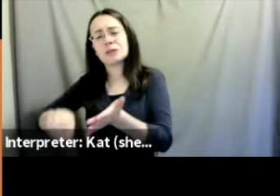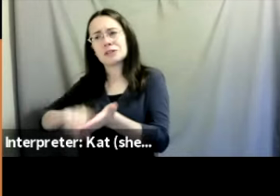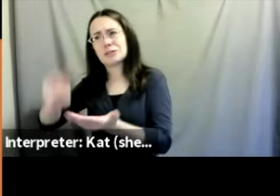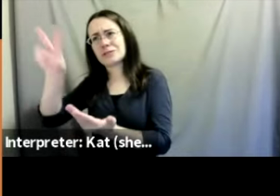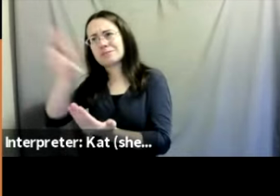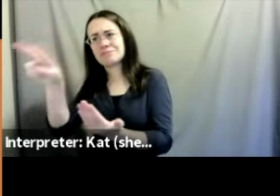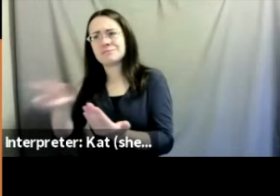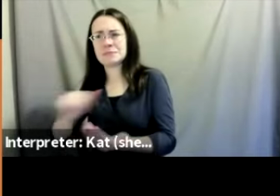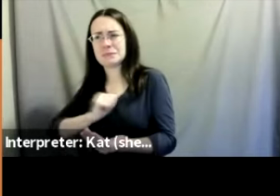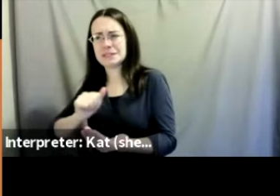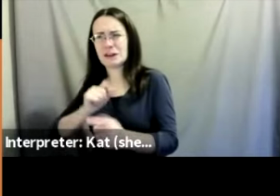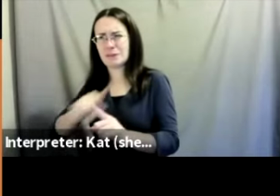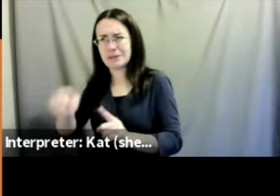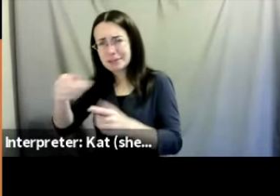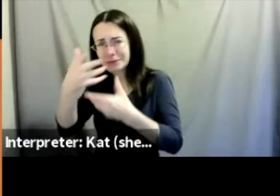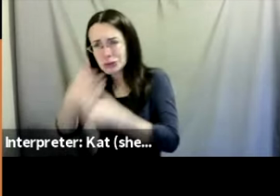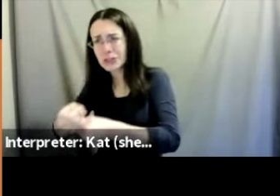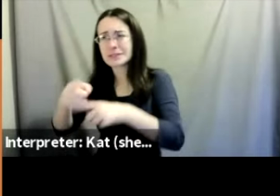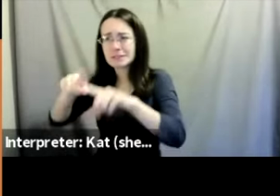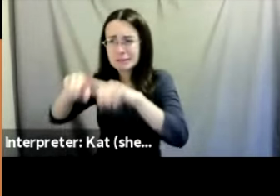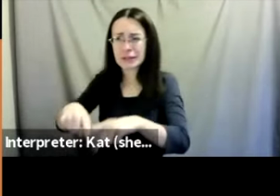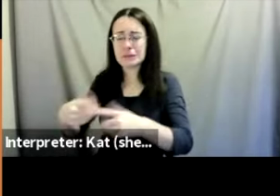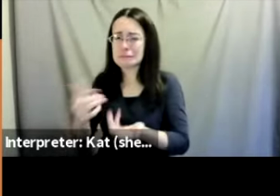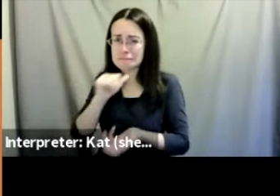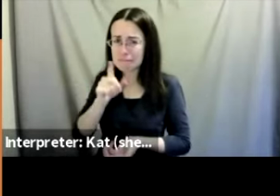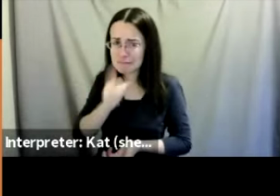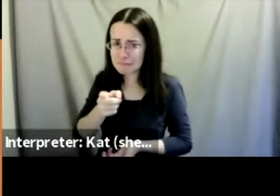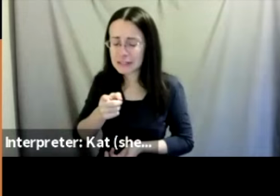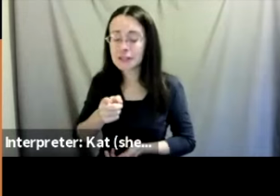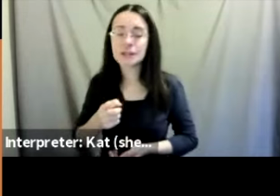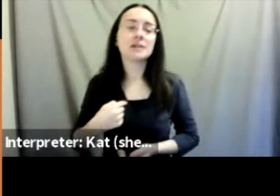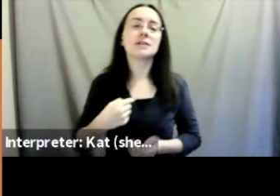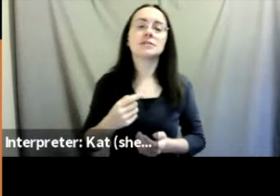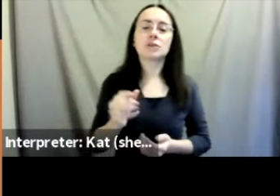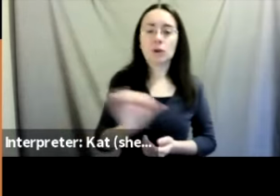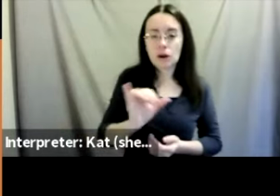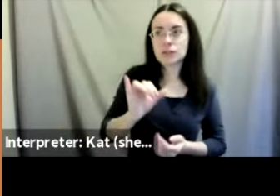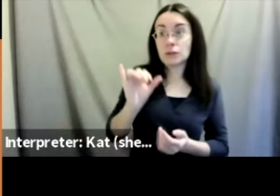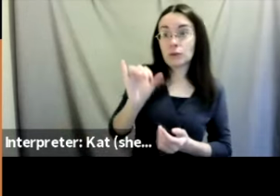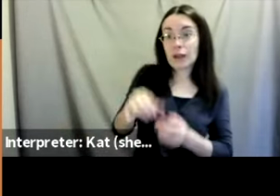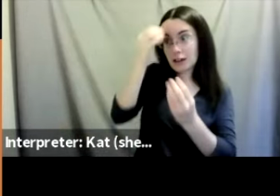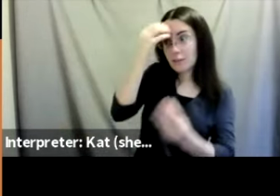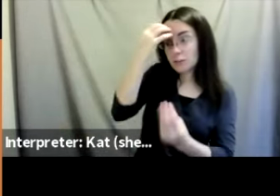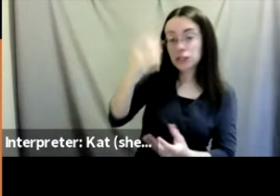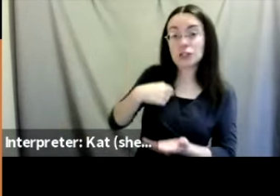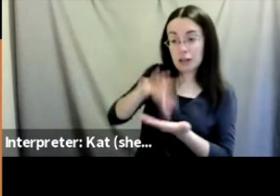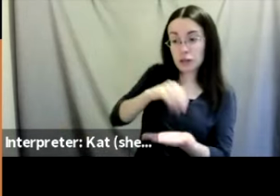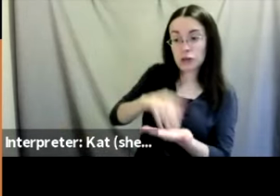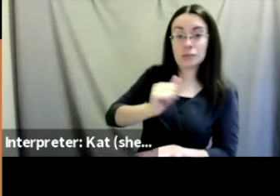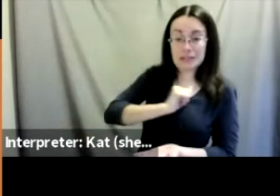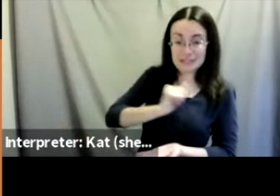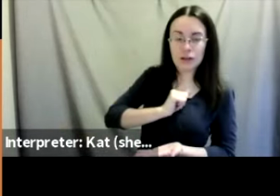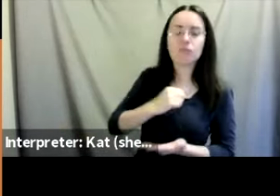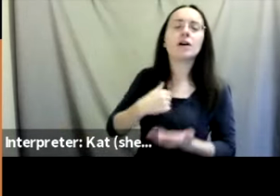information and reliable information. And then I also wanted to be able to provide that information that I received to other people so the cycle